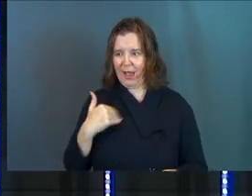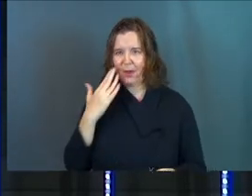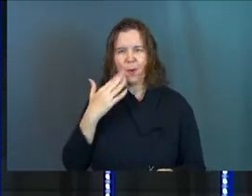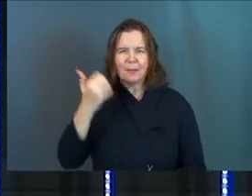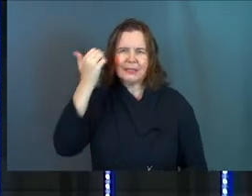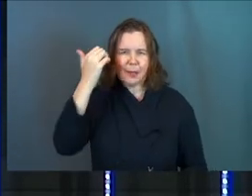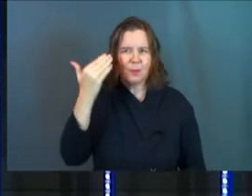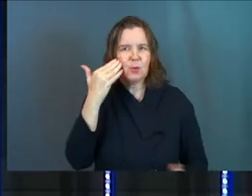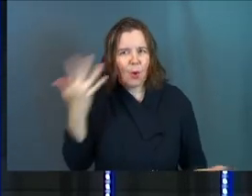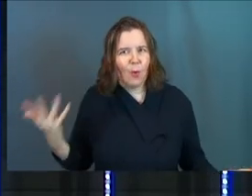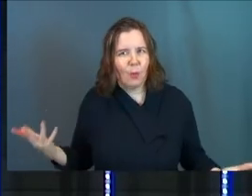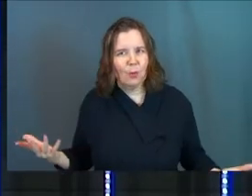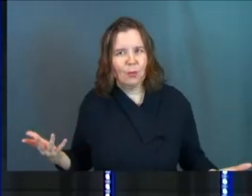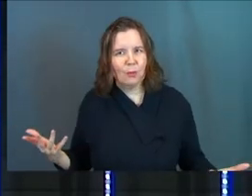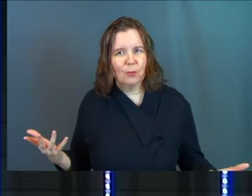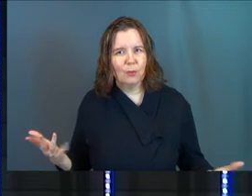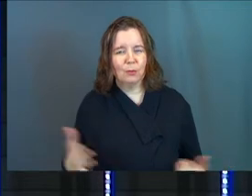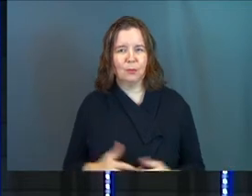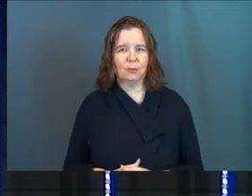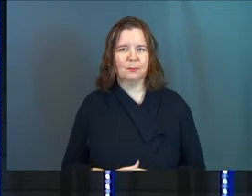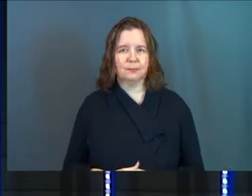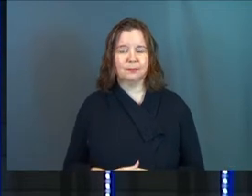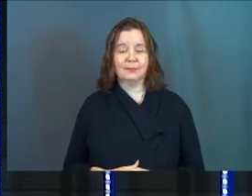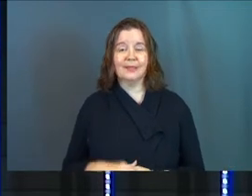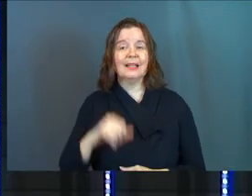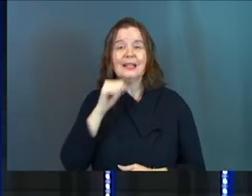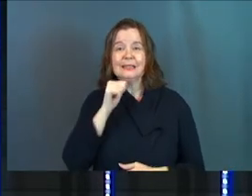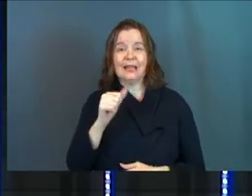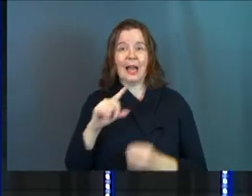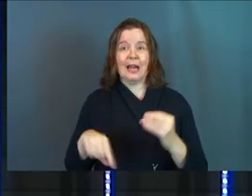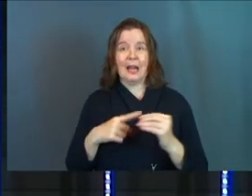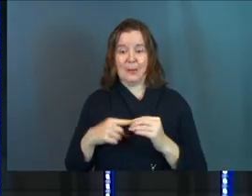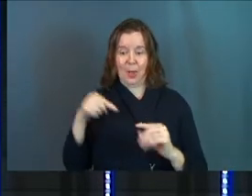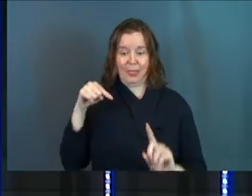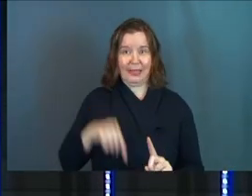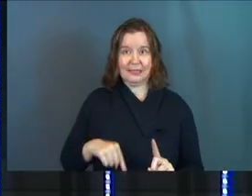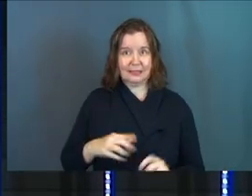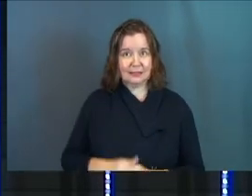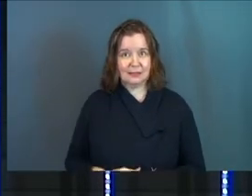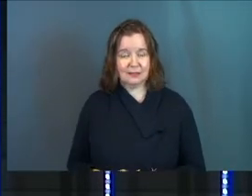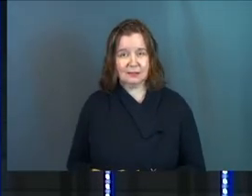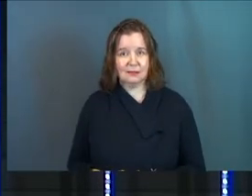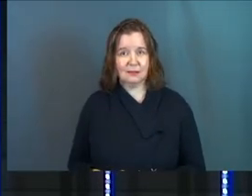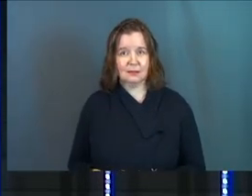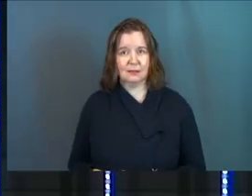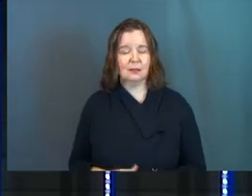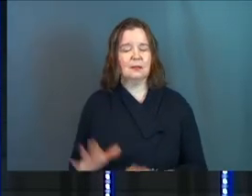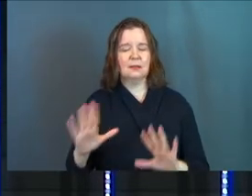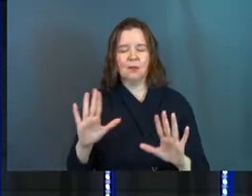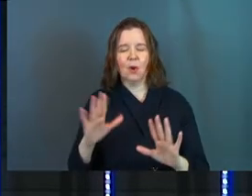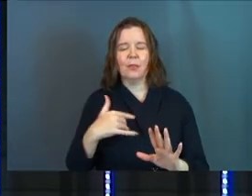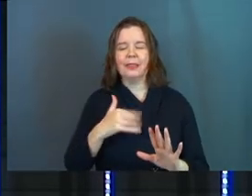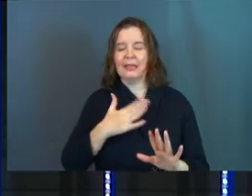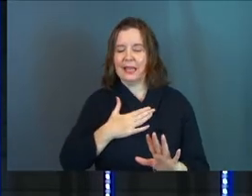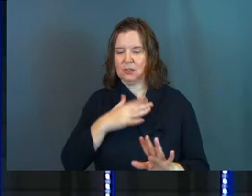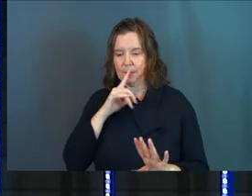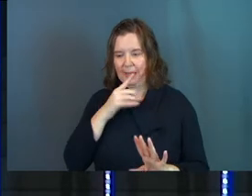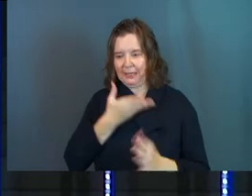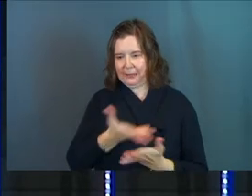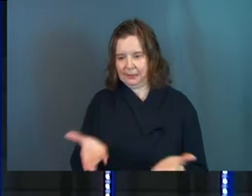I'm being dumb, but you know. It is not about this. No, these are my